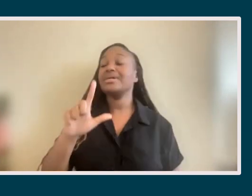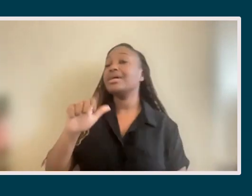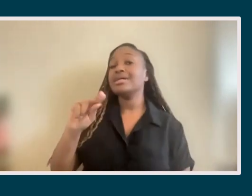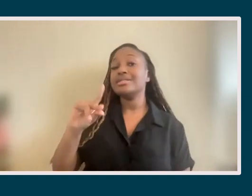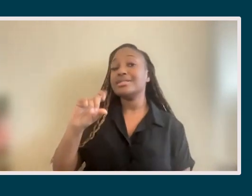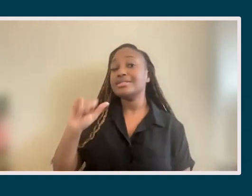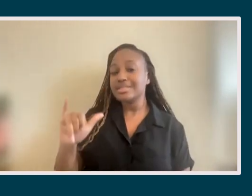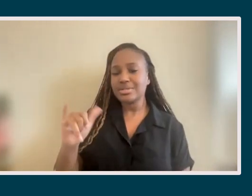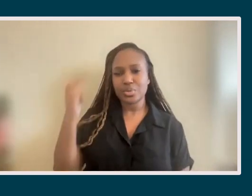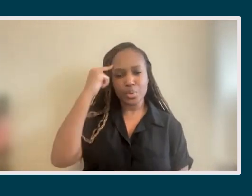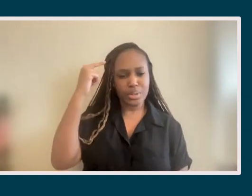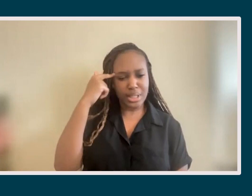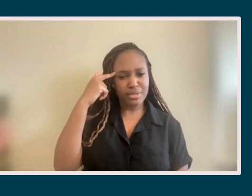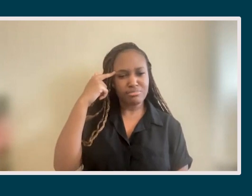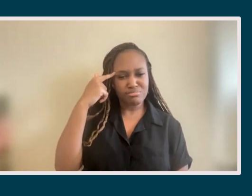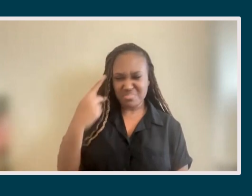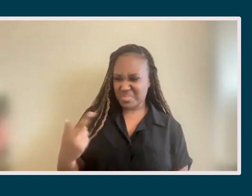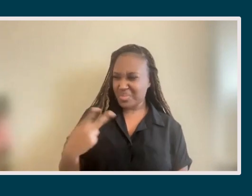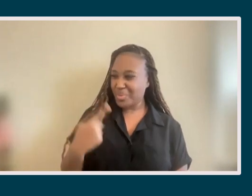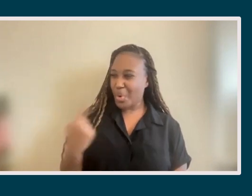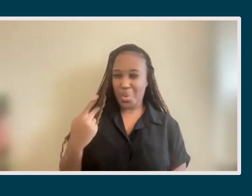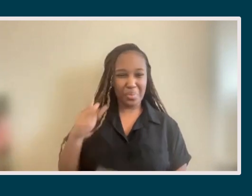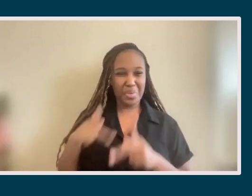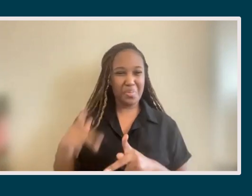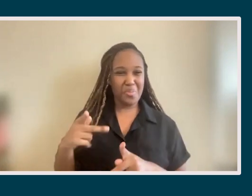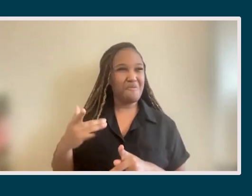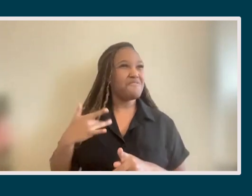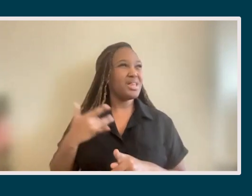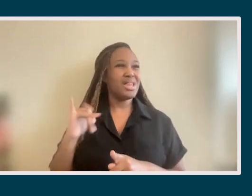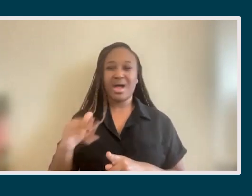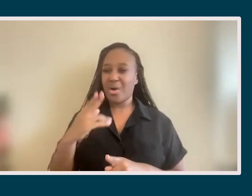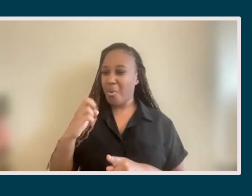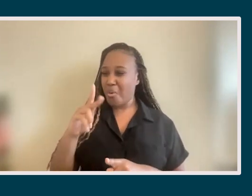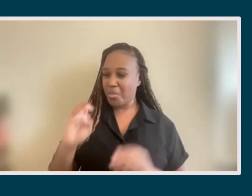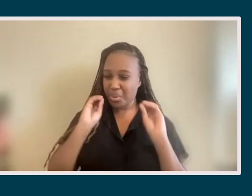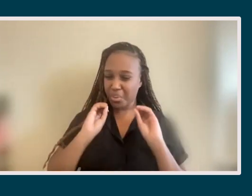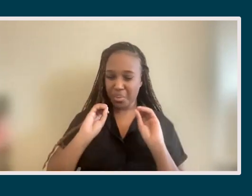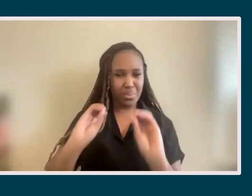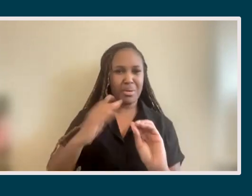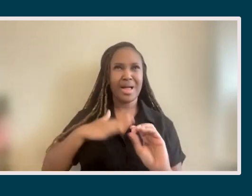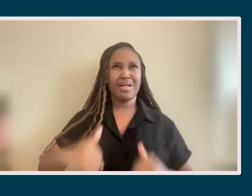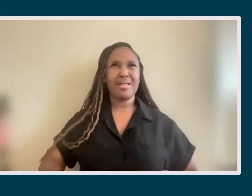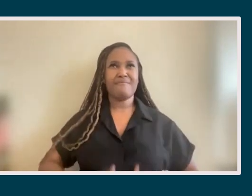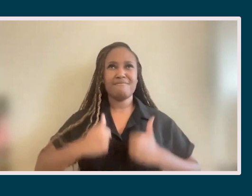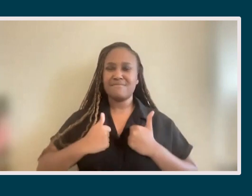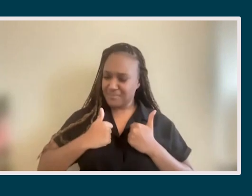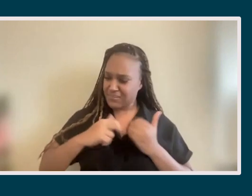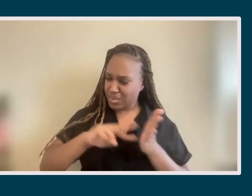one experiencing feelings of hopelessness or despair, questioning our life's purpose,